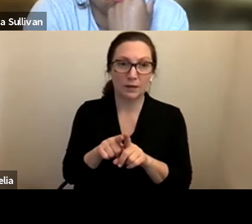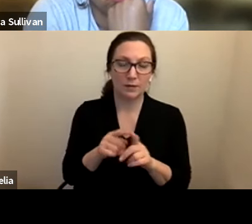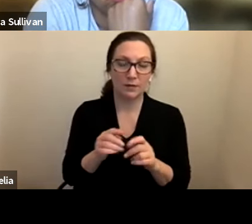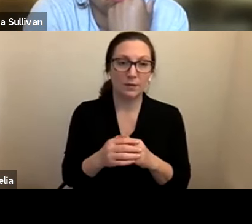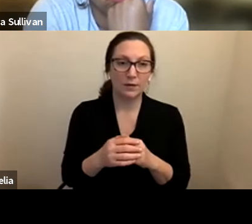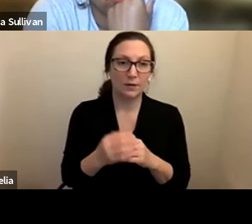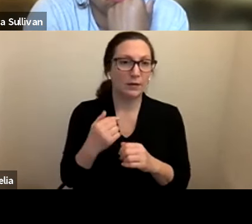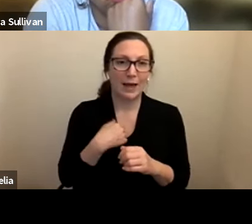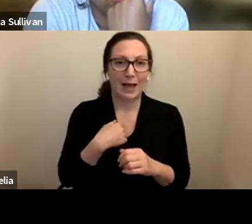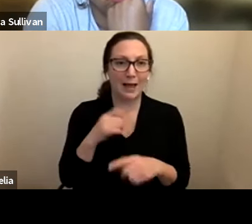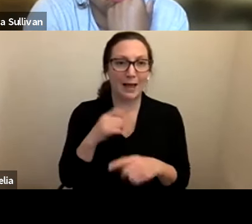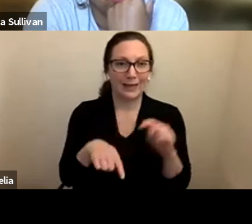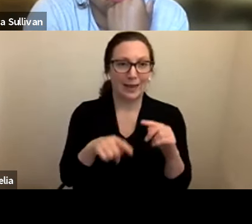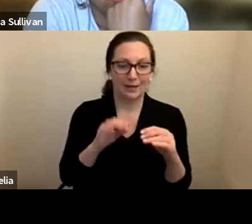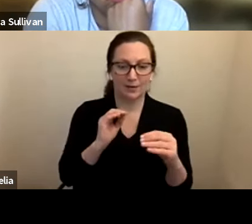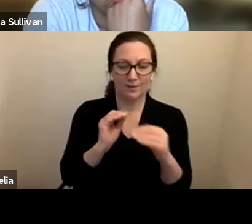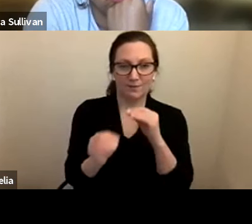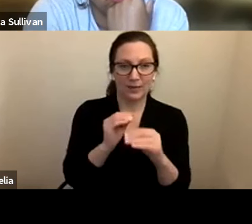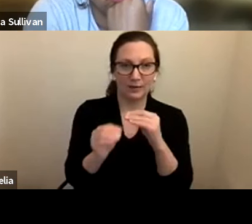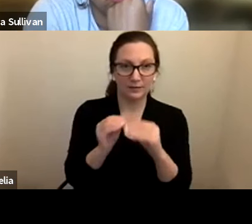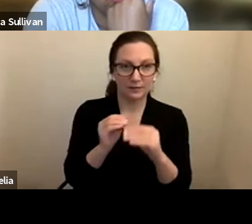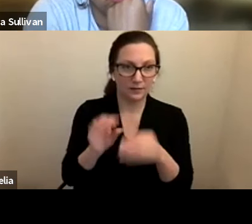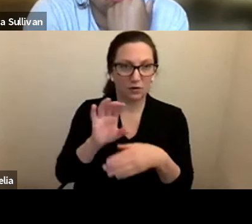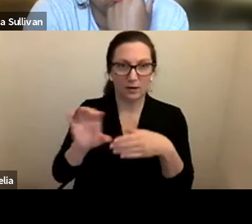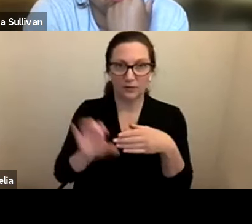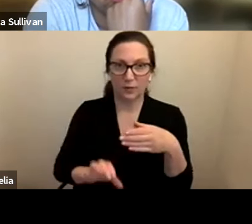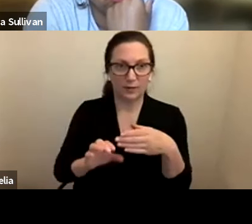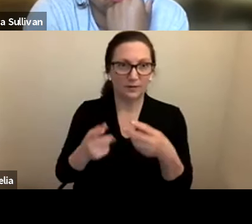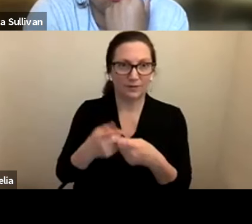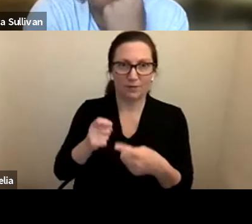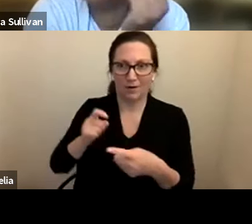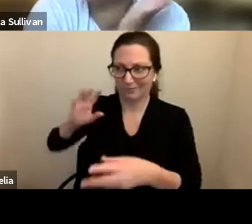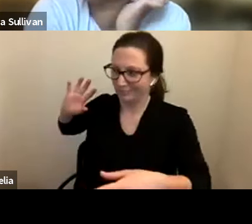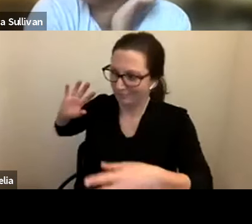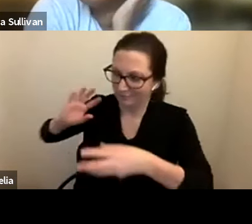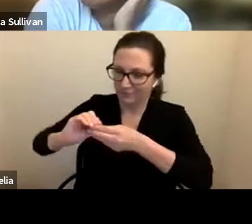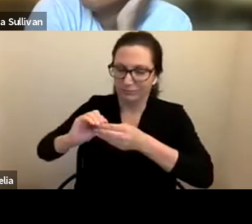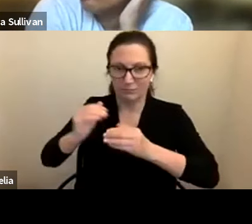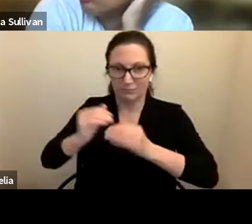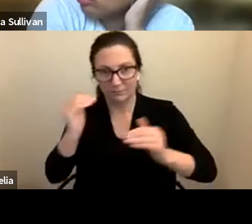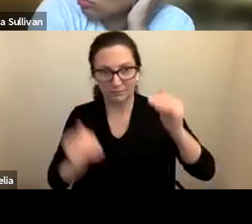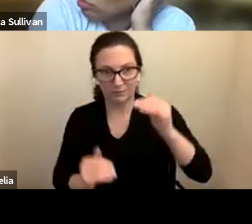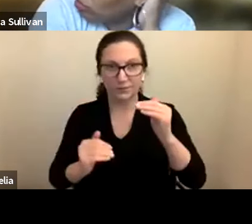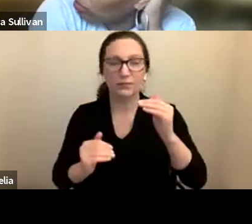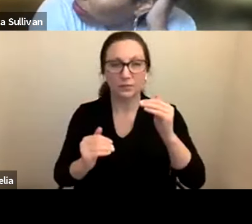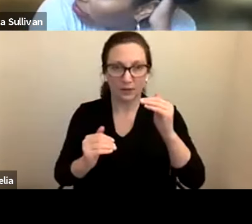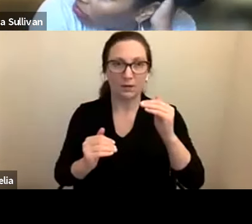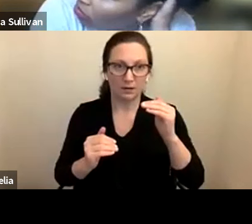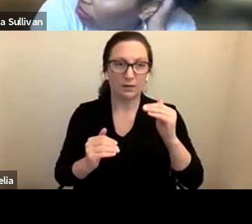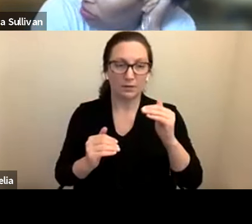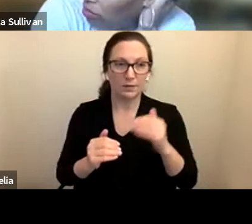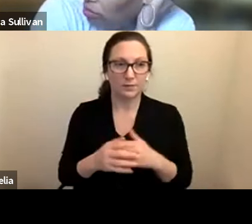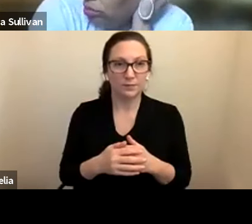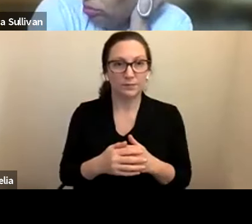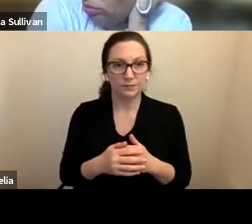immediately undo the consequences of all the inequity that has come before. So I want to expand